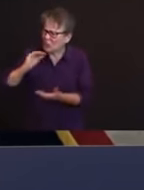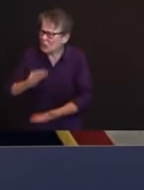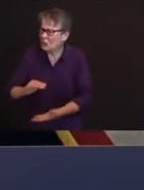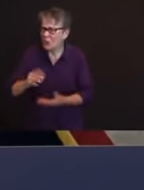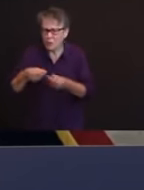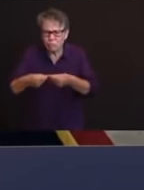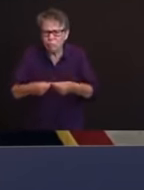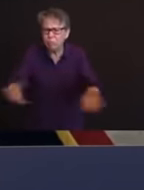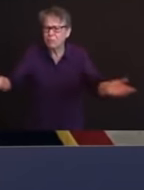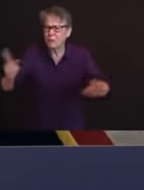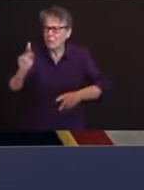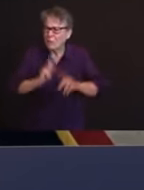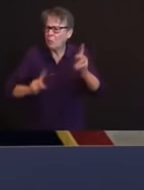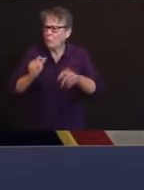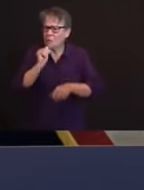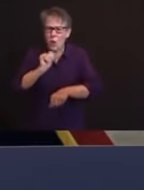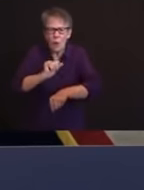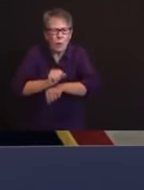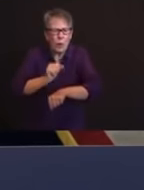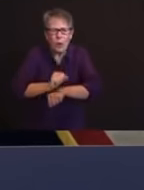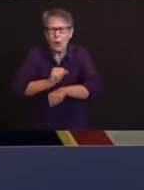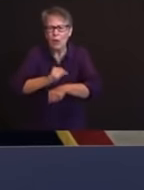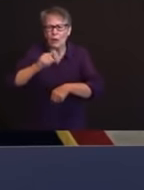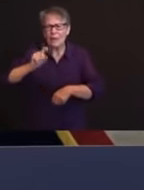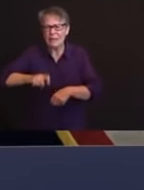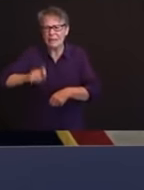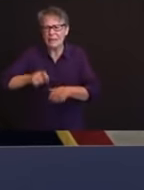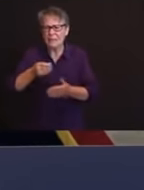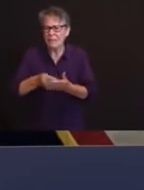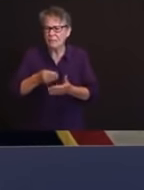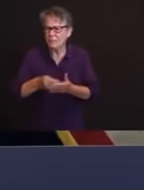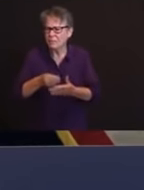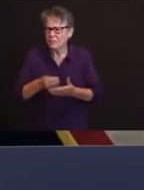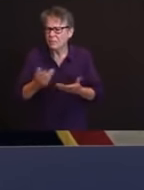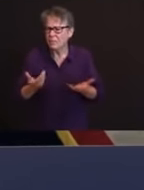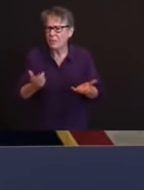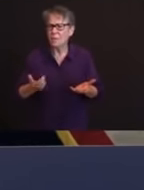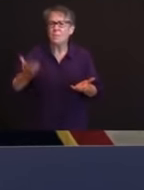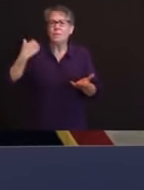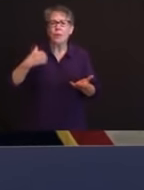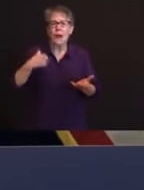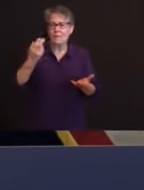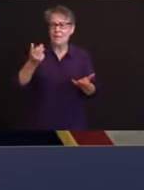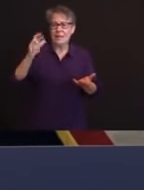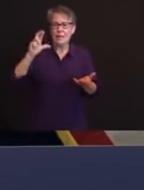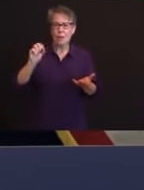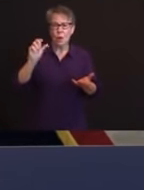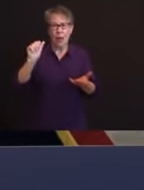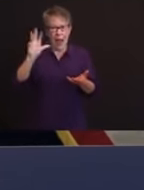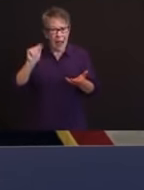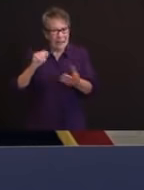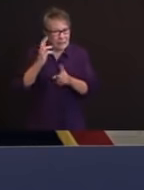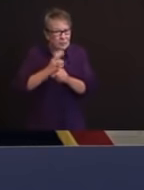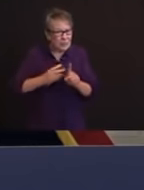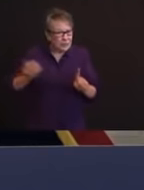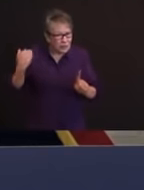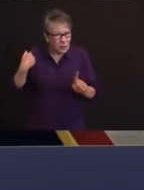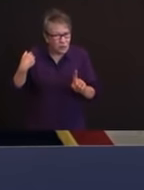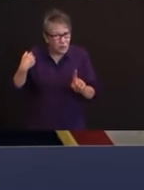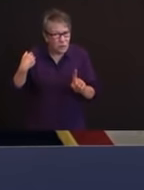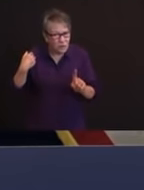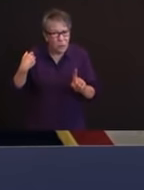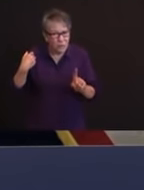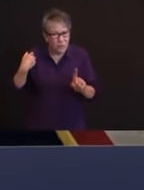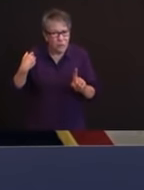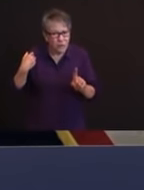under control. They were, in that act, supported by our congressional delegation in the House, were things